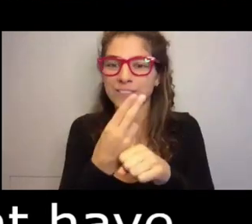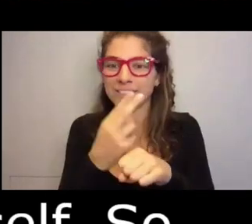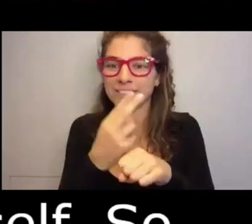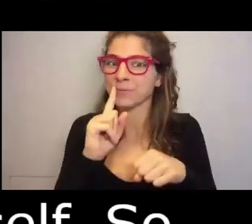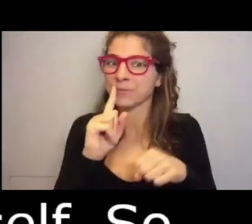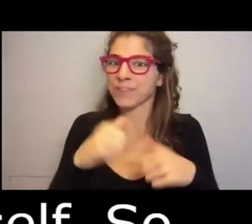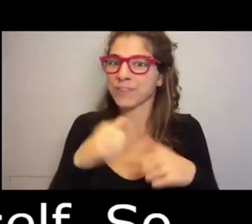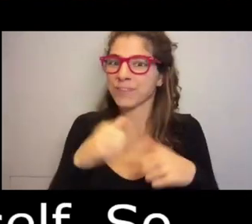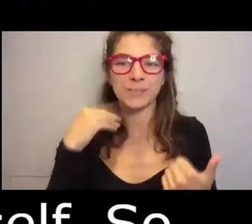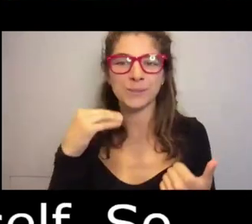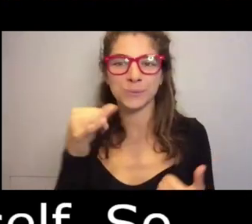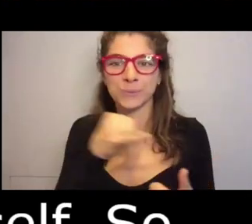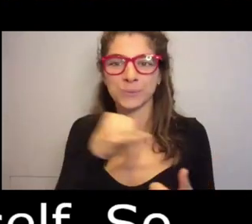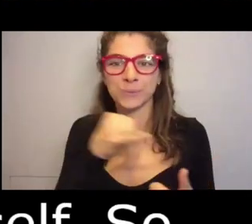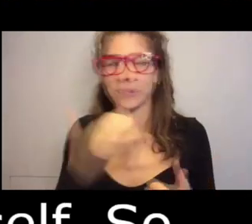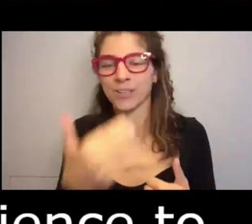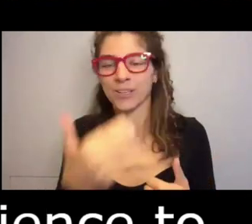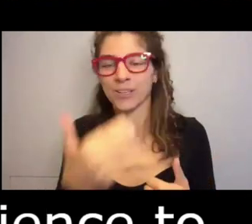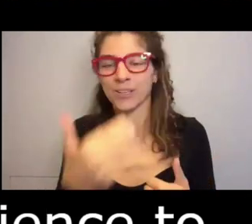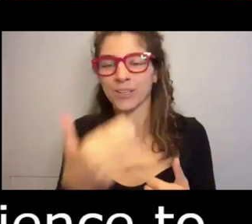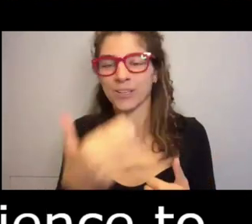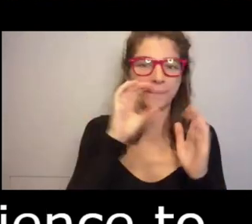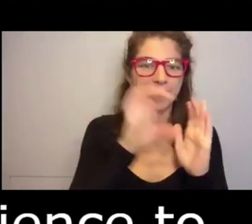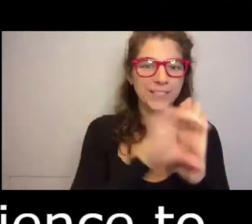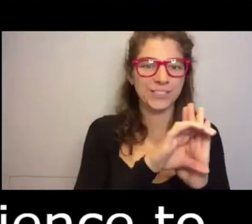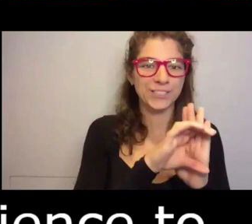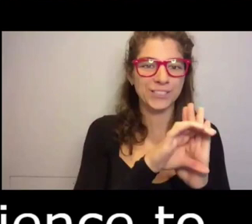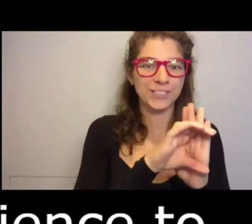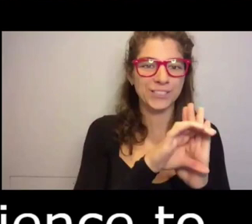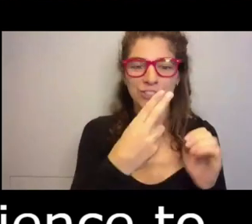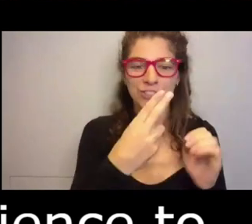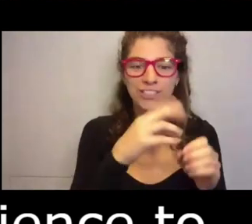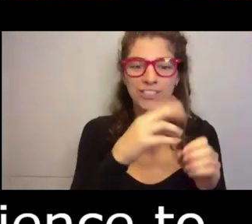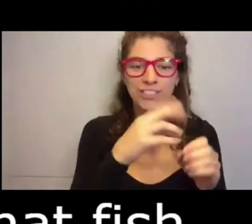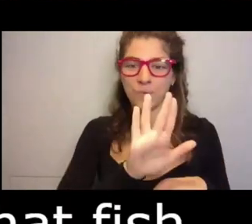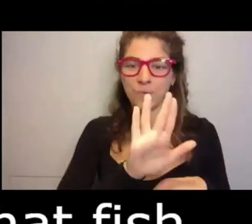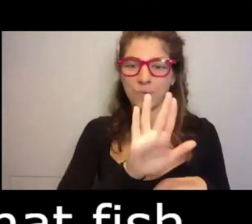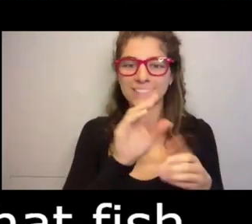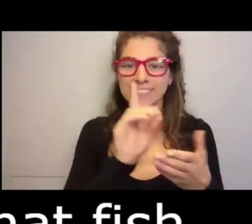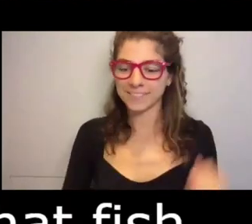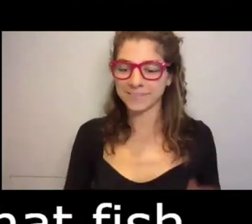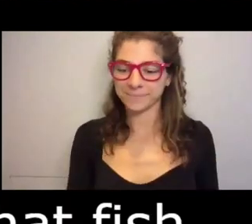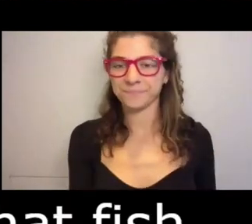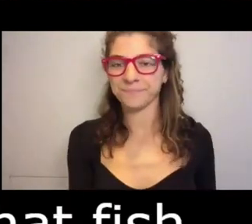experience to then pull that image of that fish into your design.